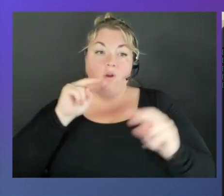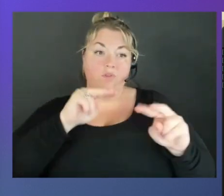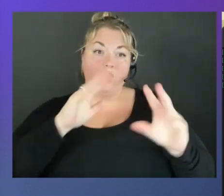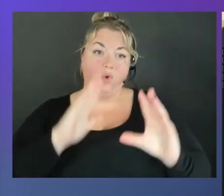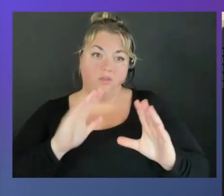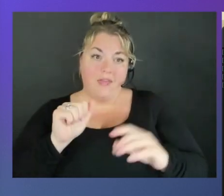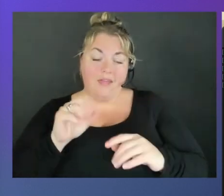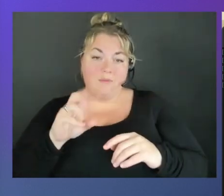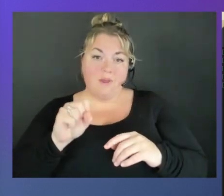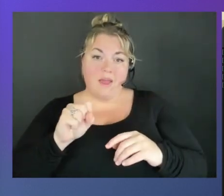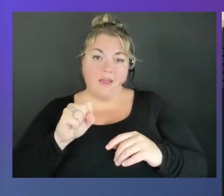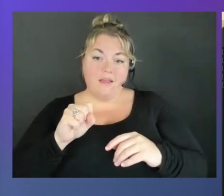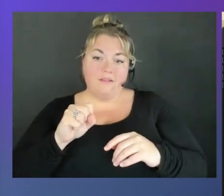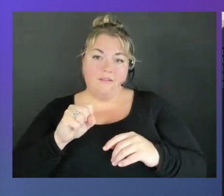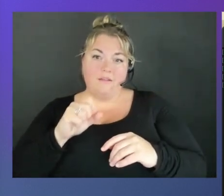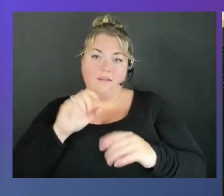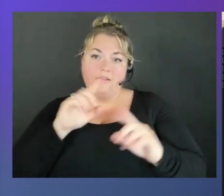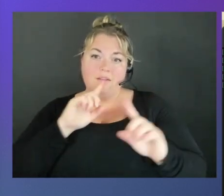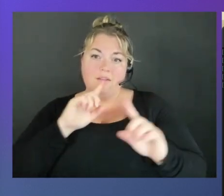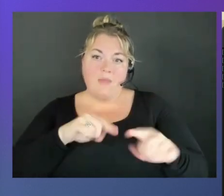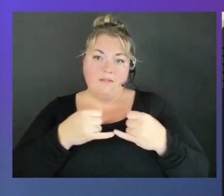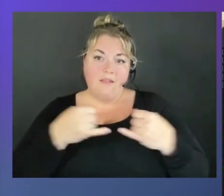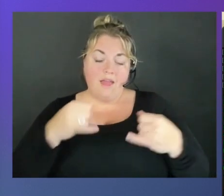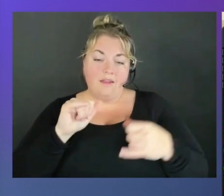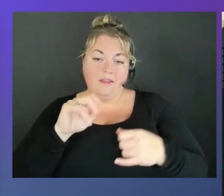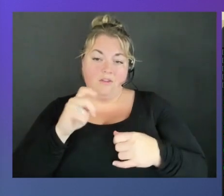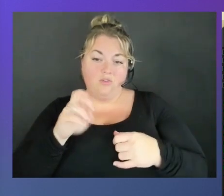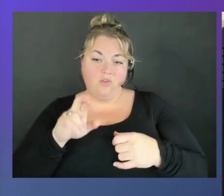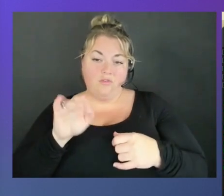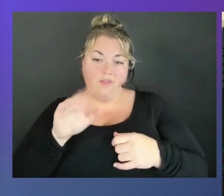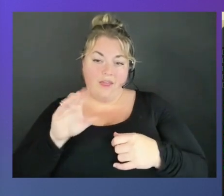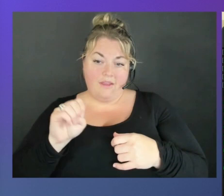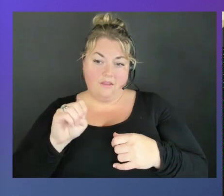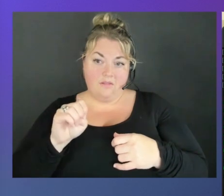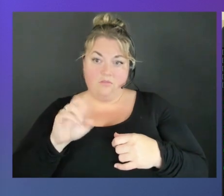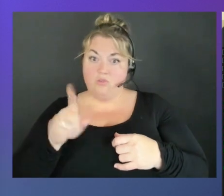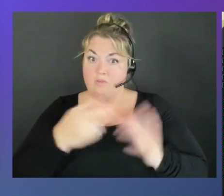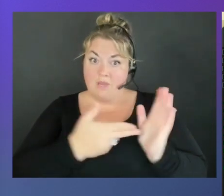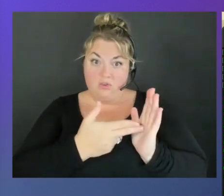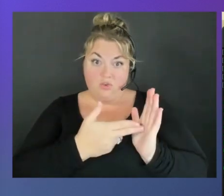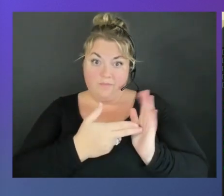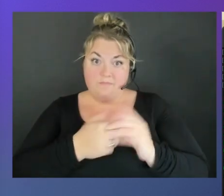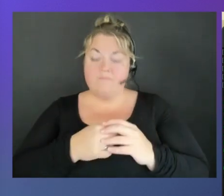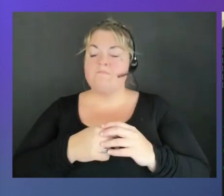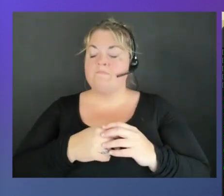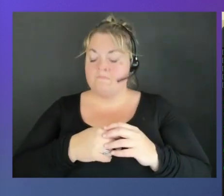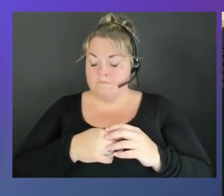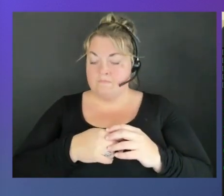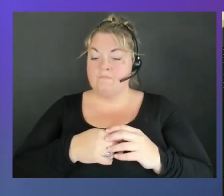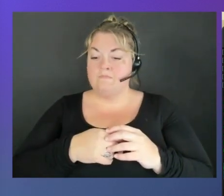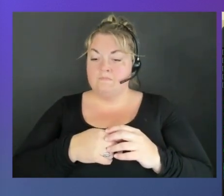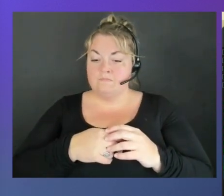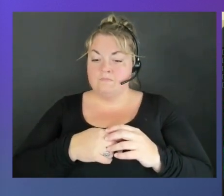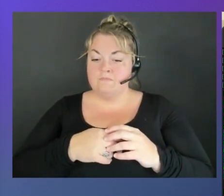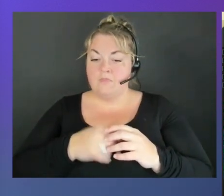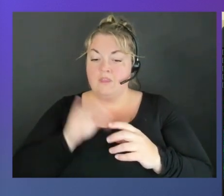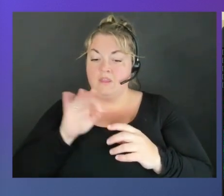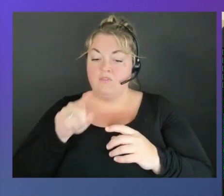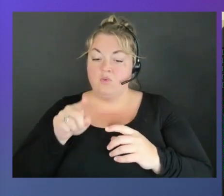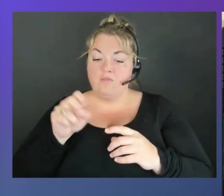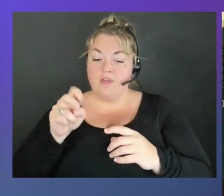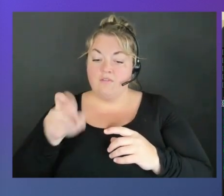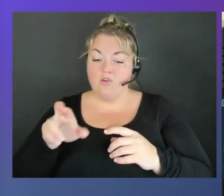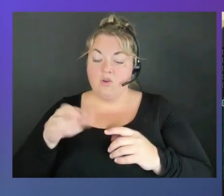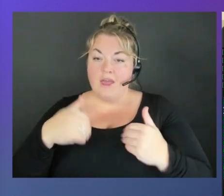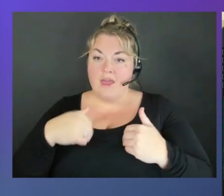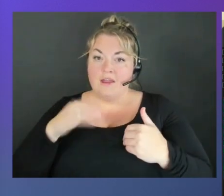AWS CLI is the command line interface. Yes. Making sure. So if you've ever had